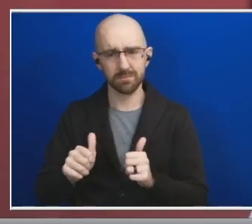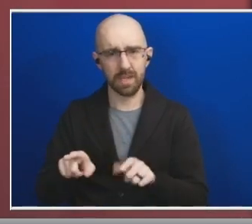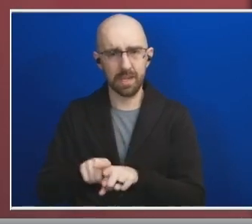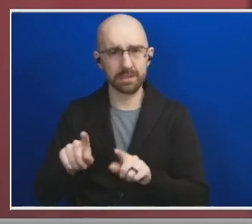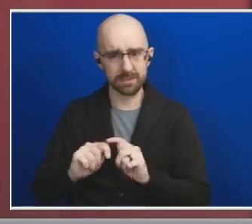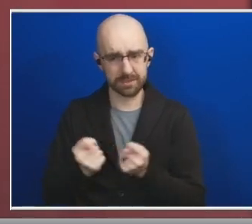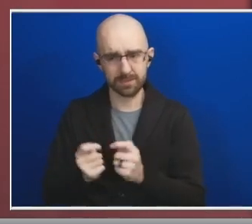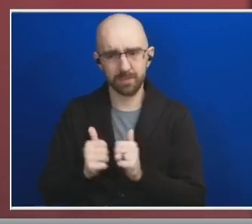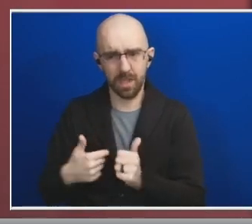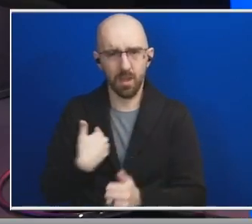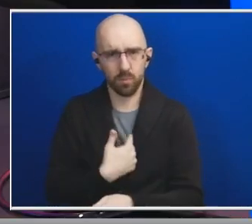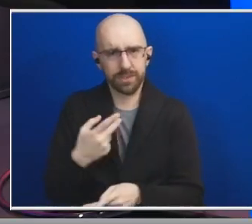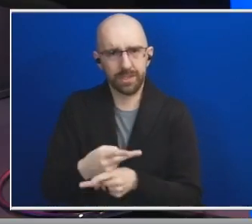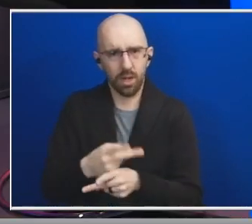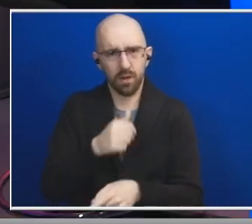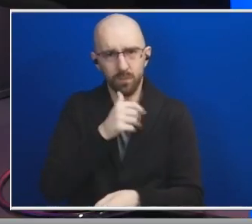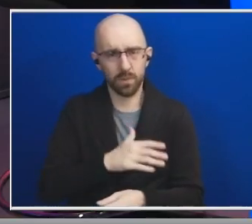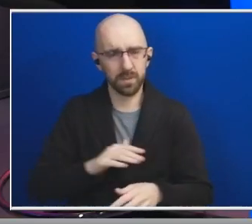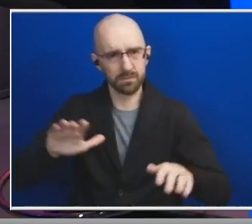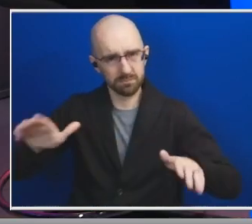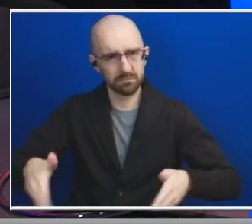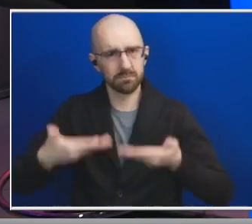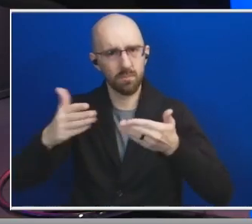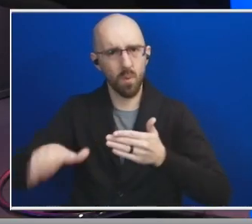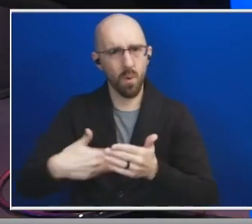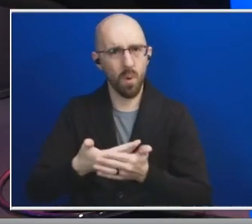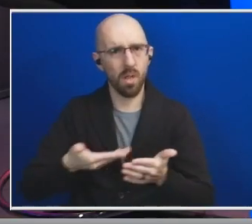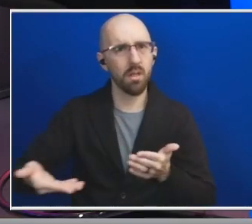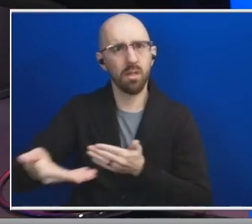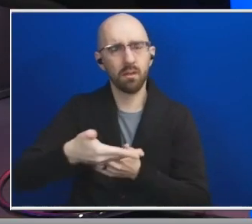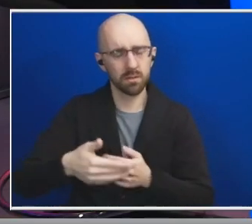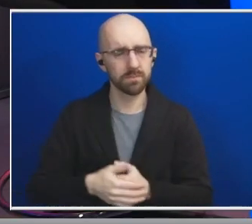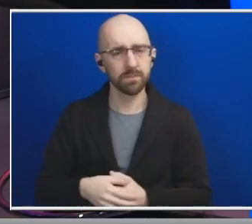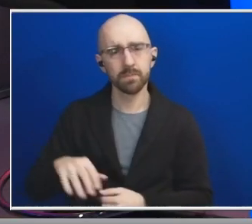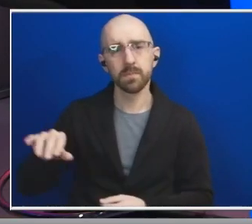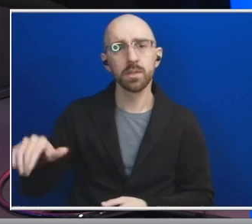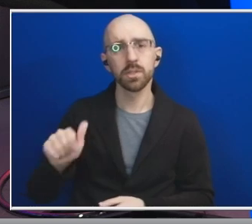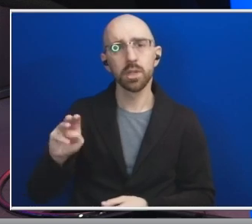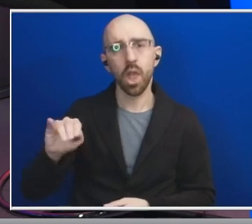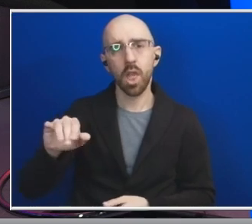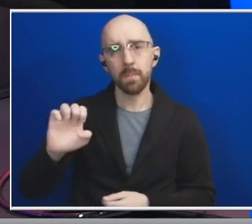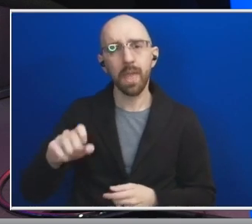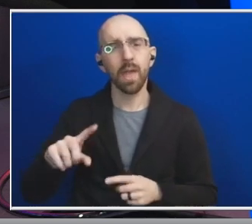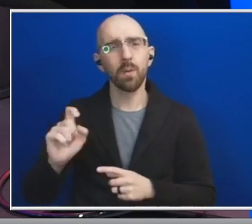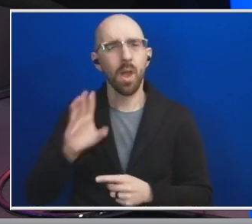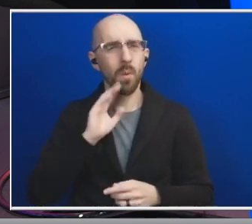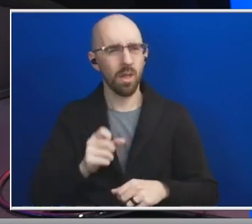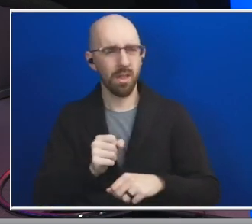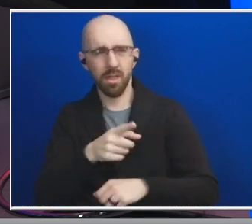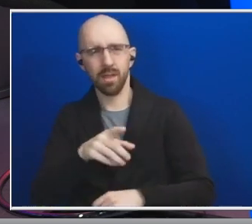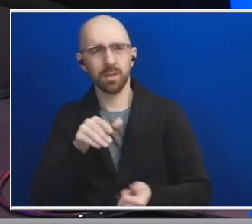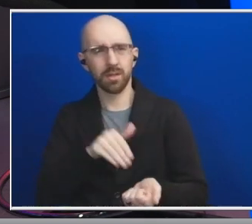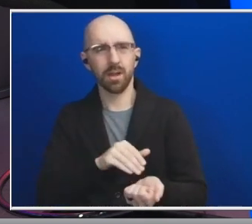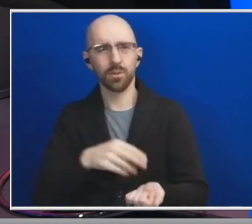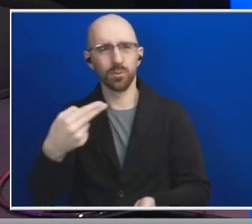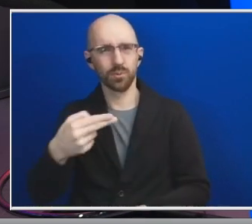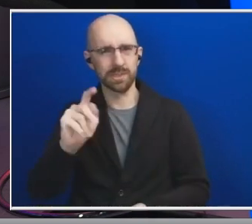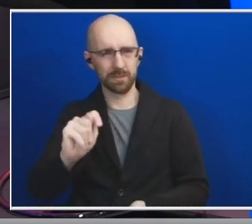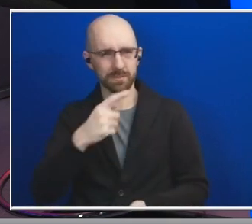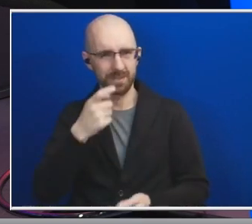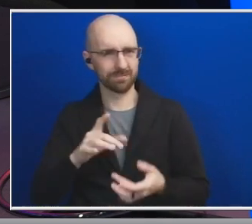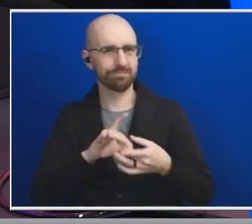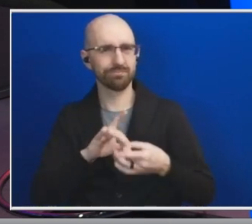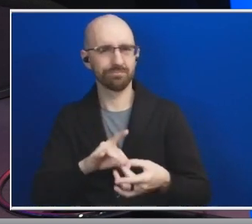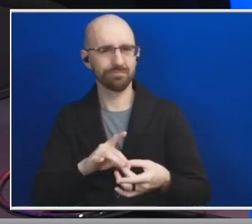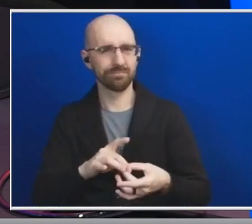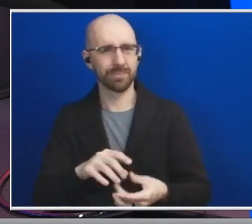raise us all up. I agree. Jamie has a question. I'm going to send this one to Dr. Hoos Thompson because it involves Reese. In